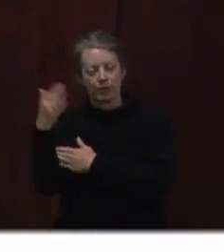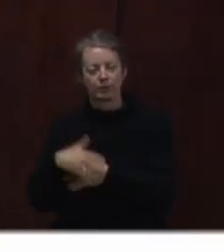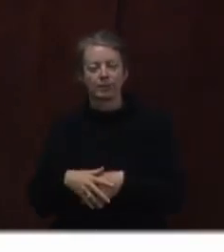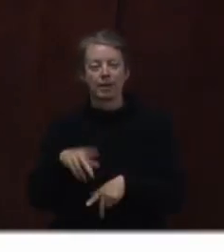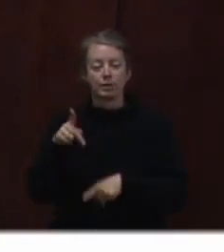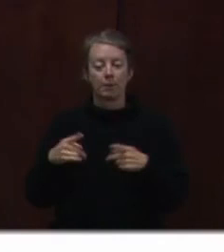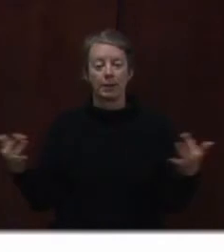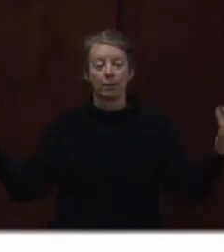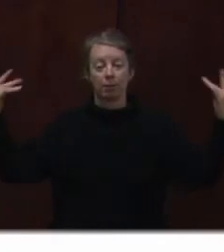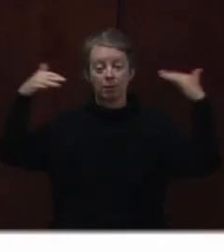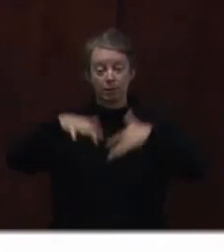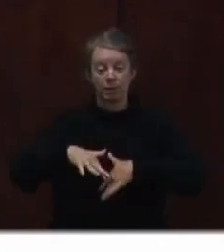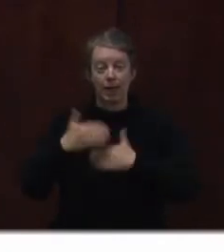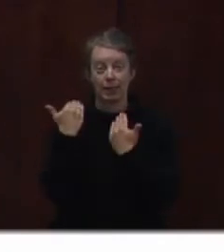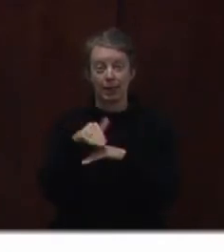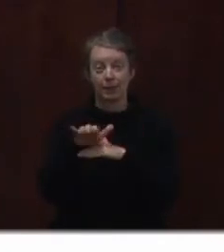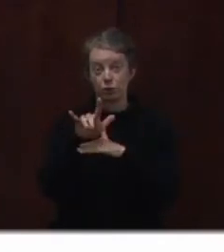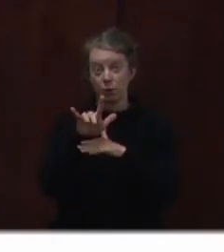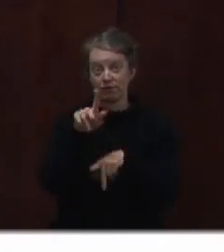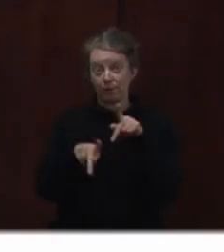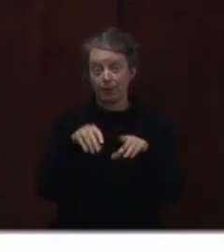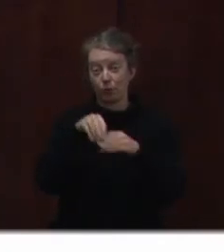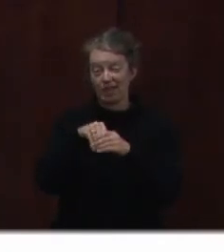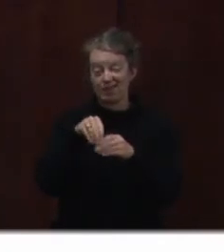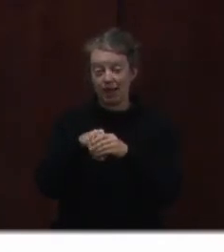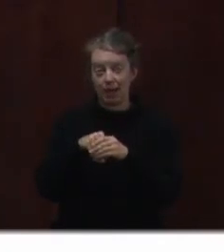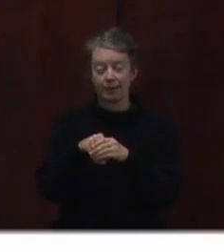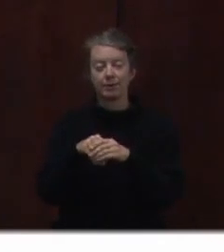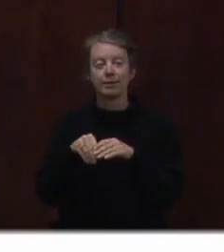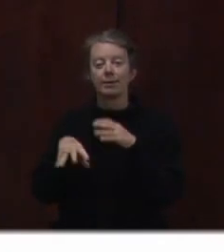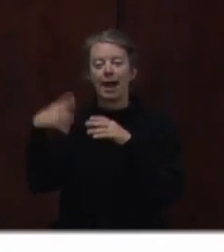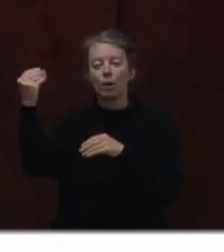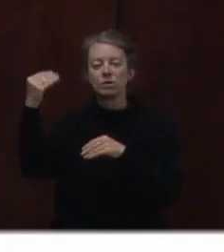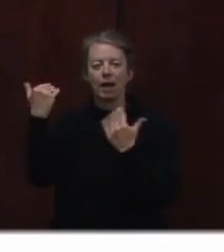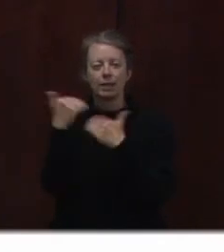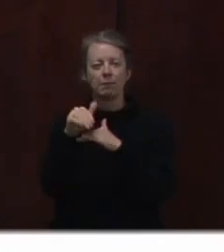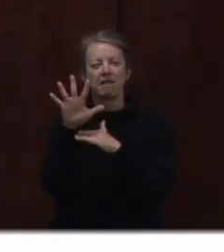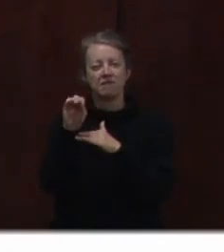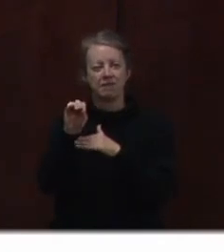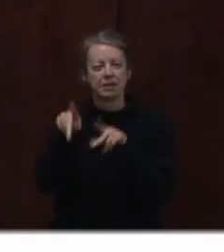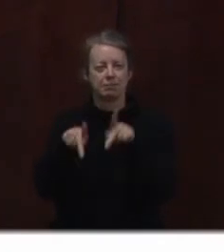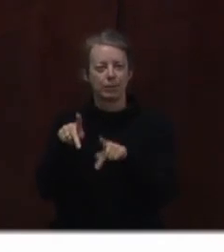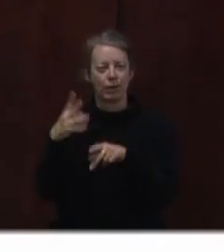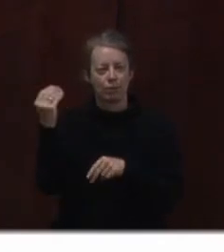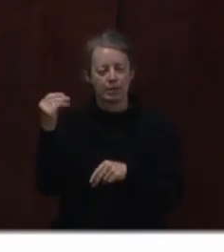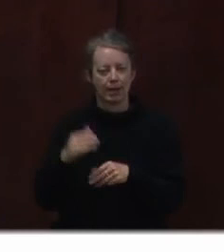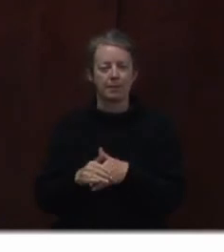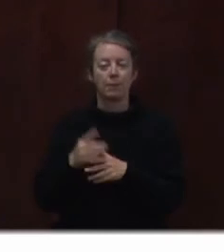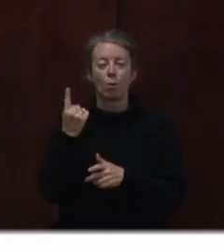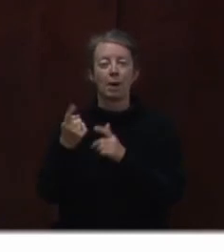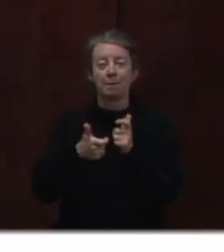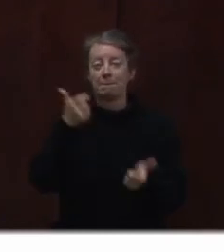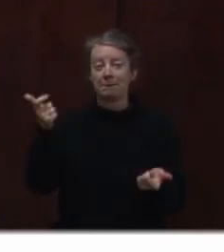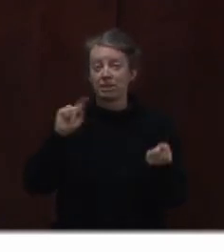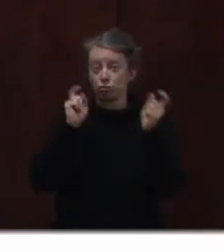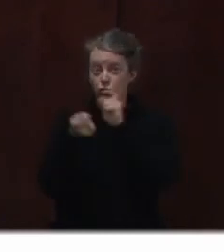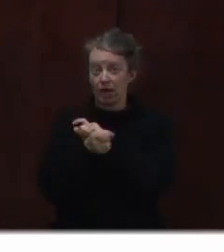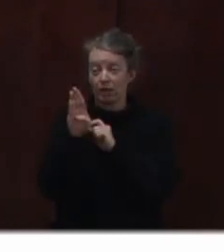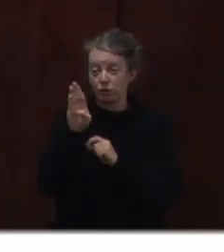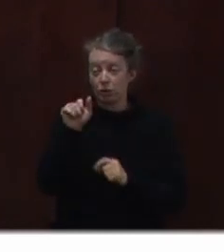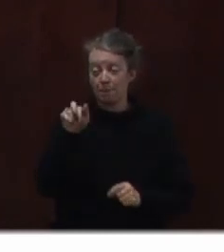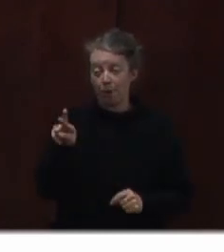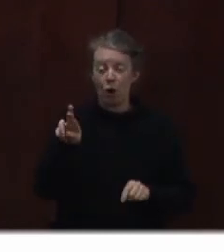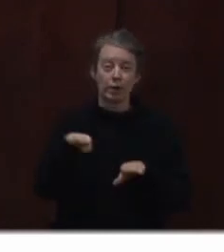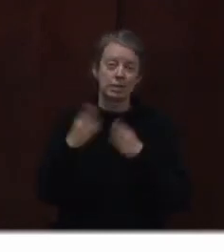for 25 indoor and 50 outdoor. One of the biggest changes is that bars are now open. If you guys recall, they've been one of